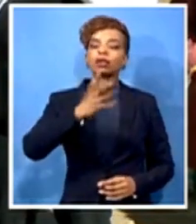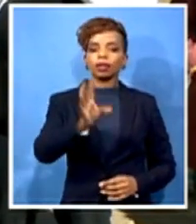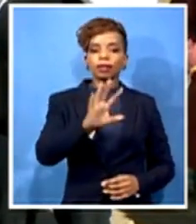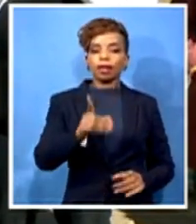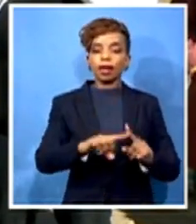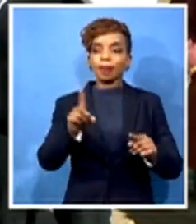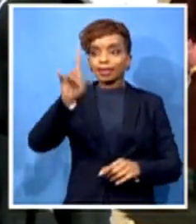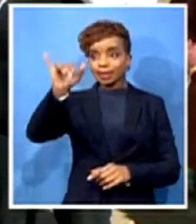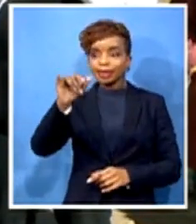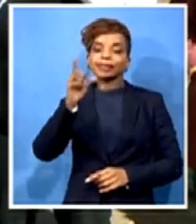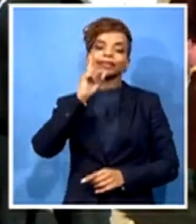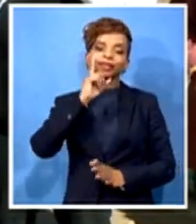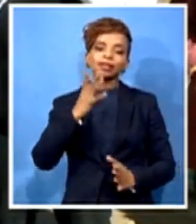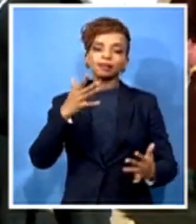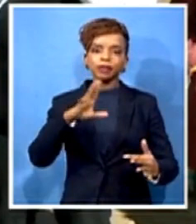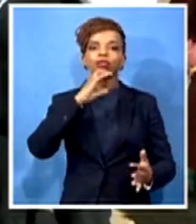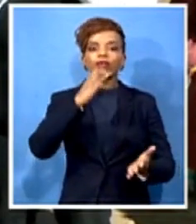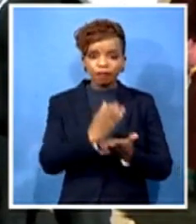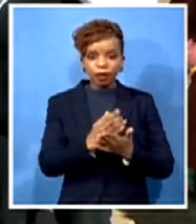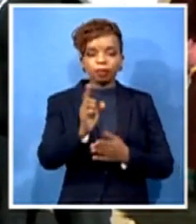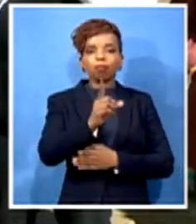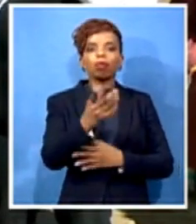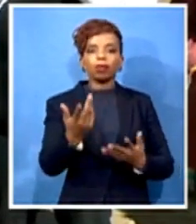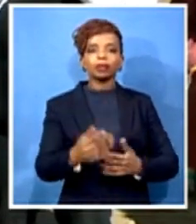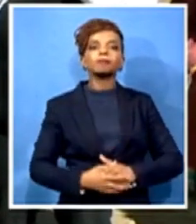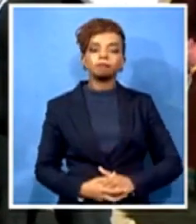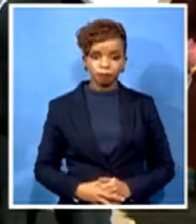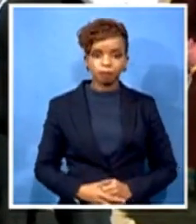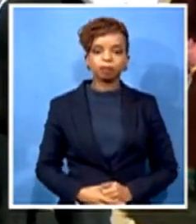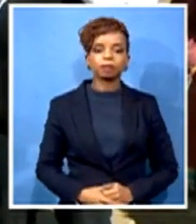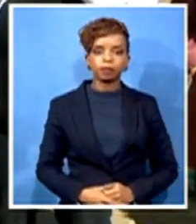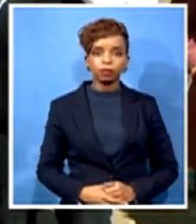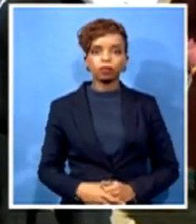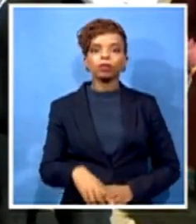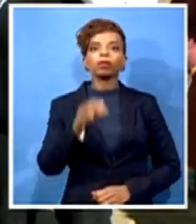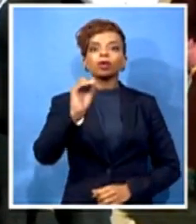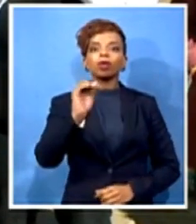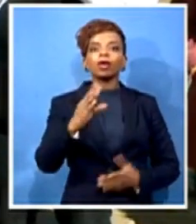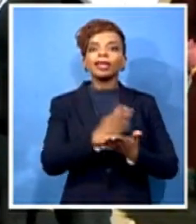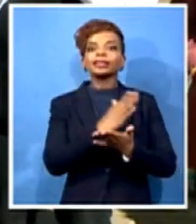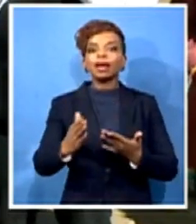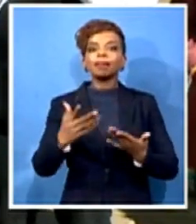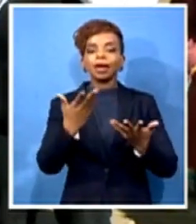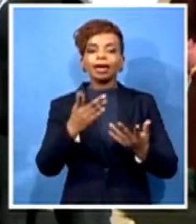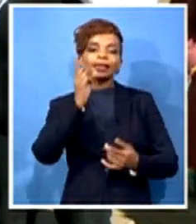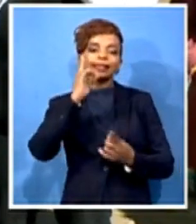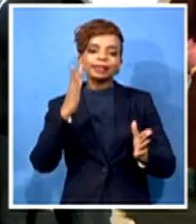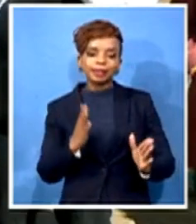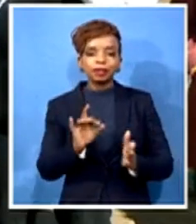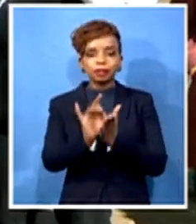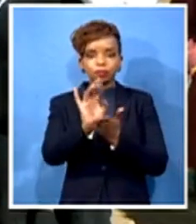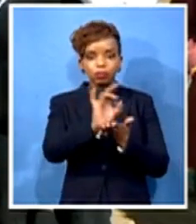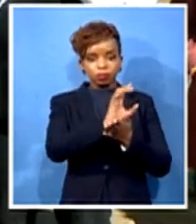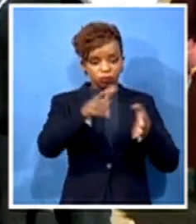about 14 teachers that have been laid off at the school, and they are quite worried, those of them that are remaining at the school, about